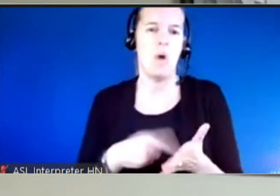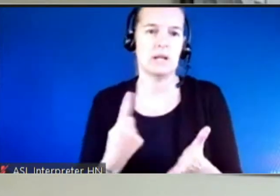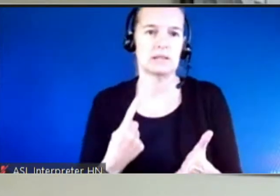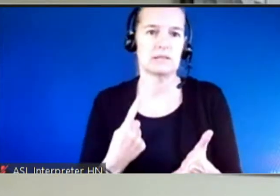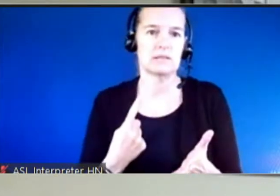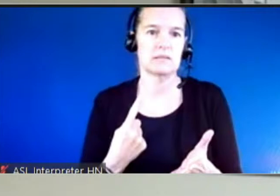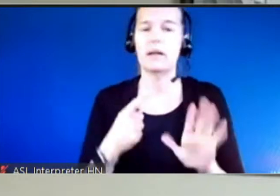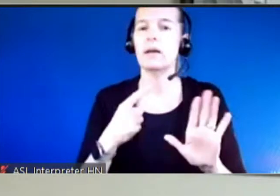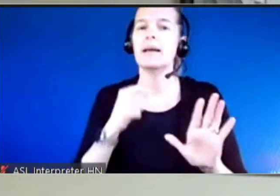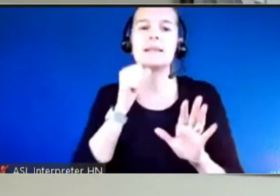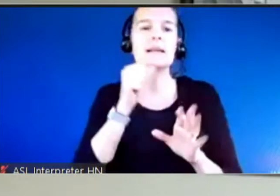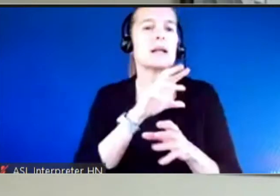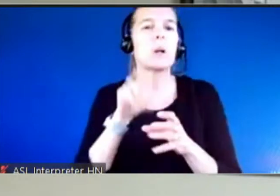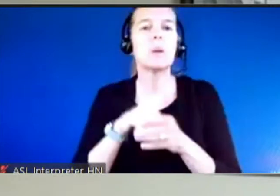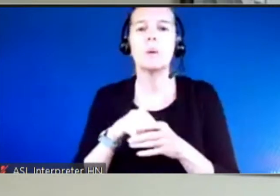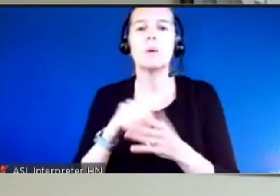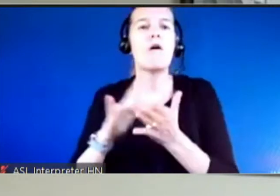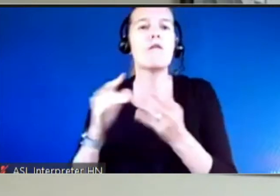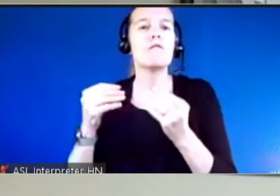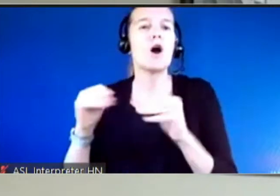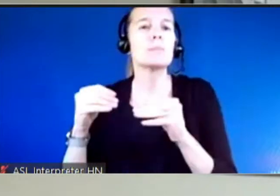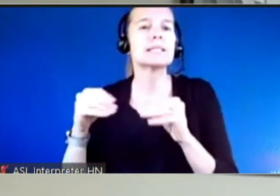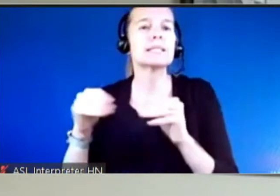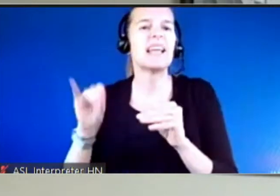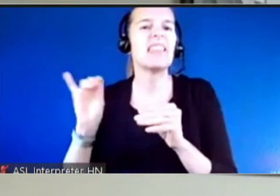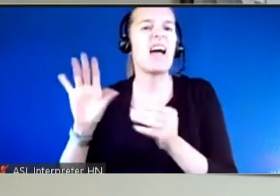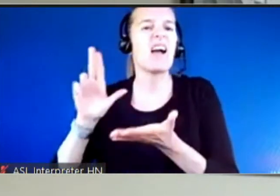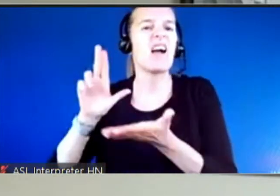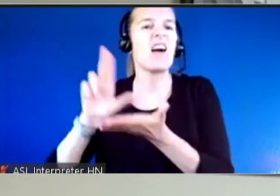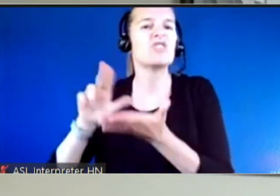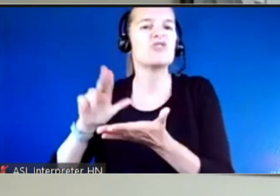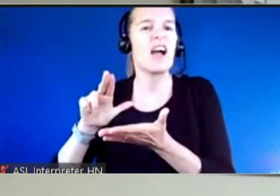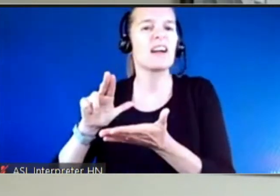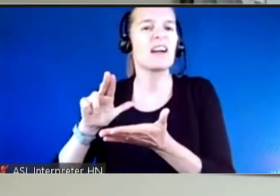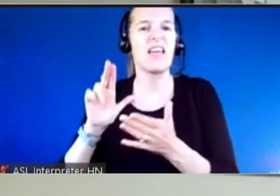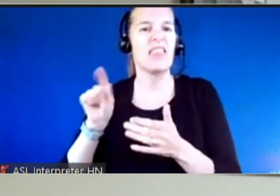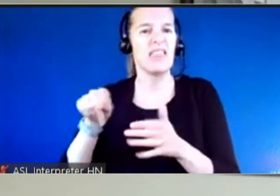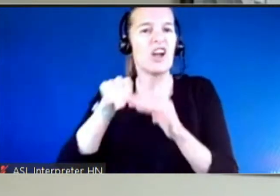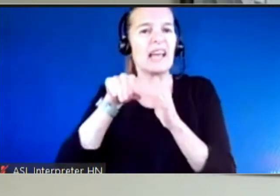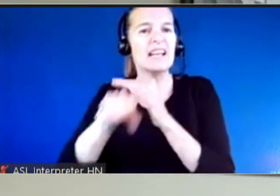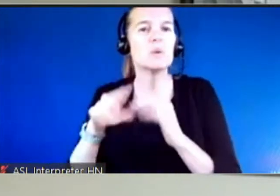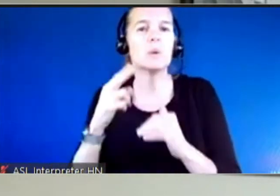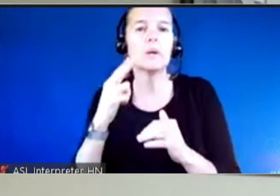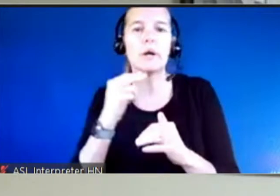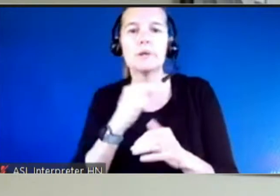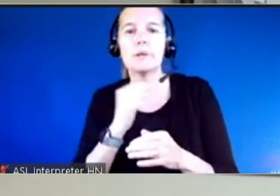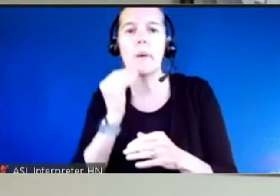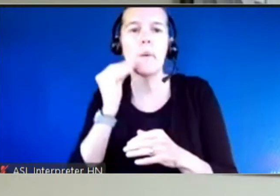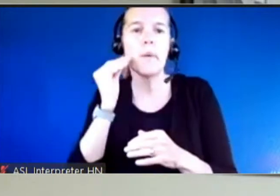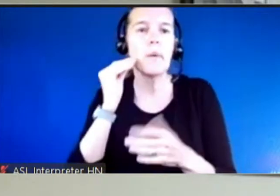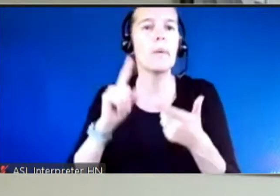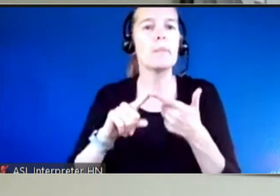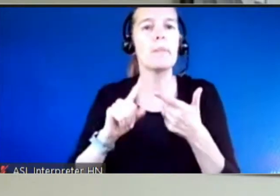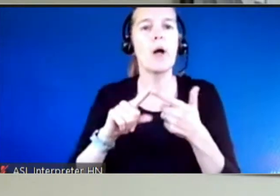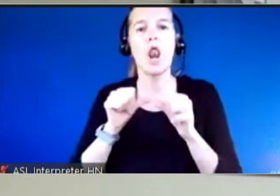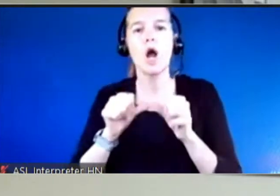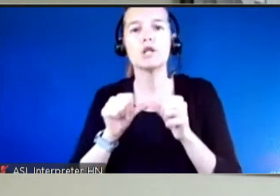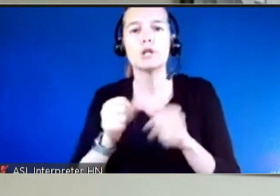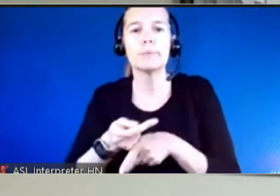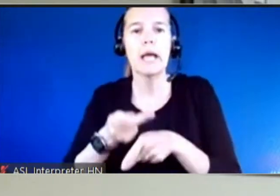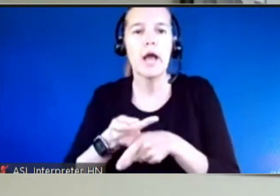by the pharmacy, the national pharmacy contract that goes into the nursing homes and long-term care facilities. It has been very